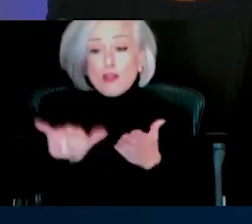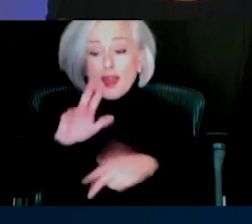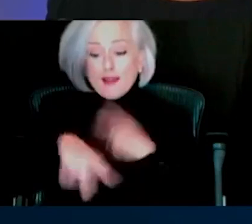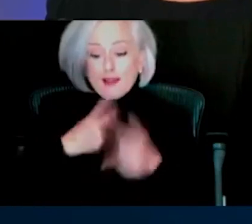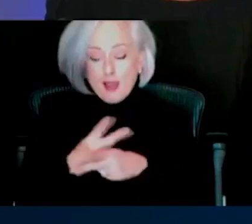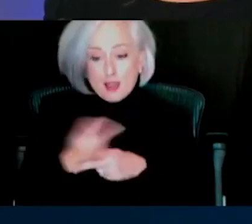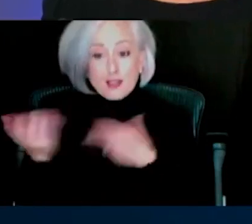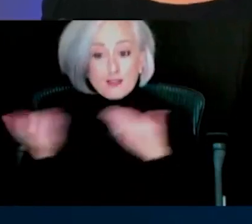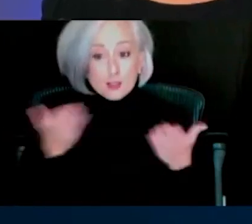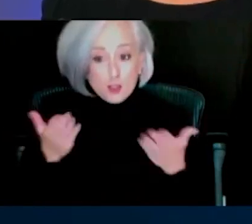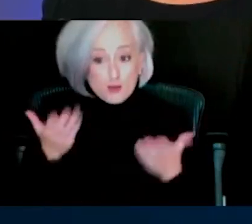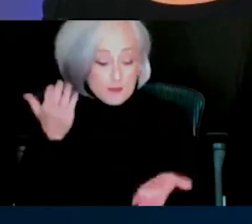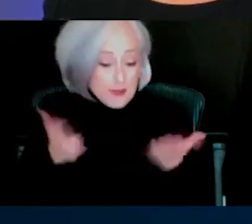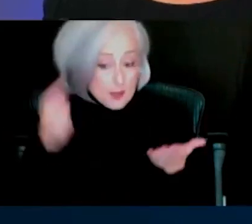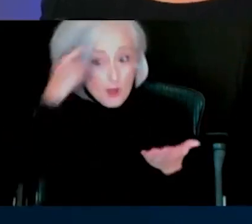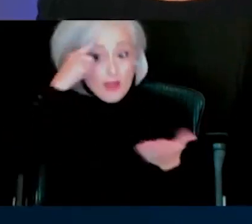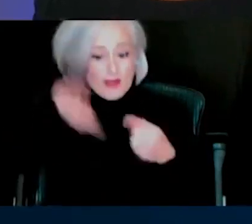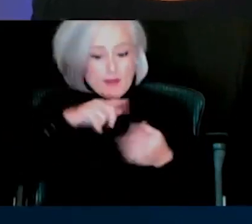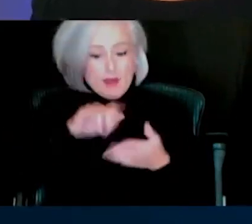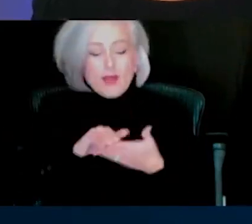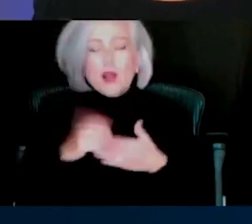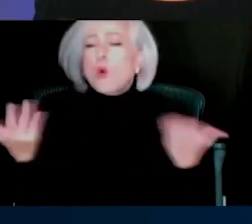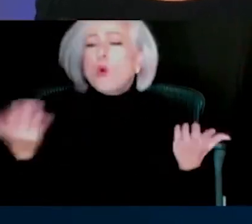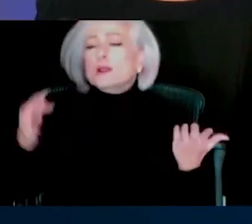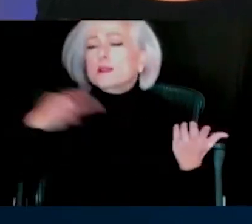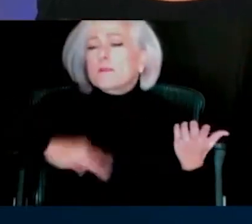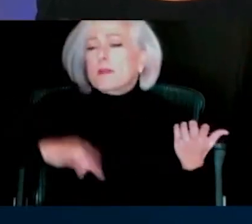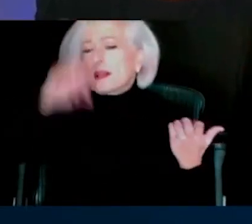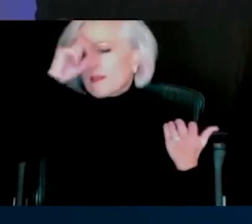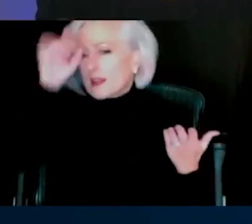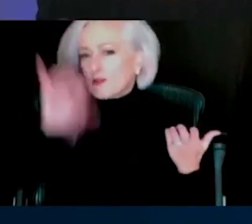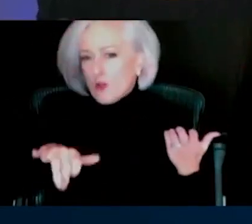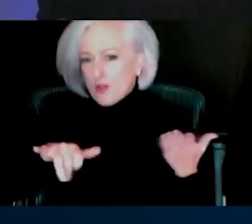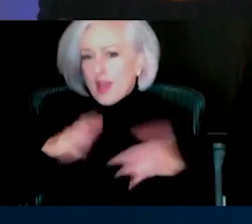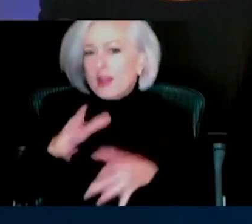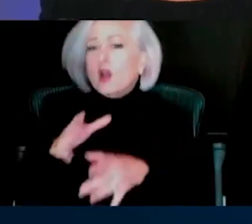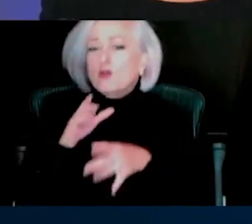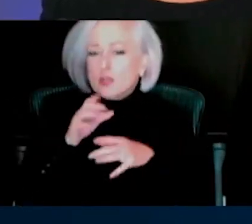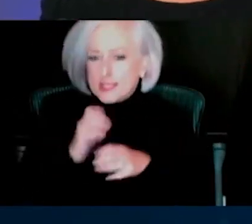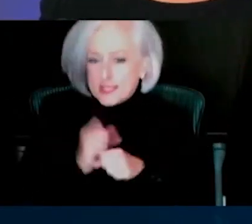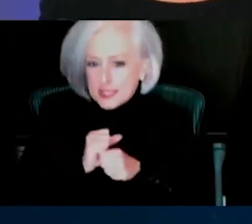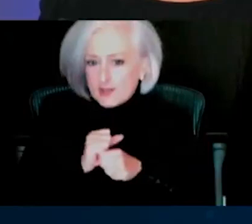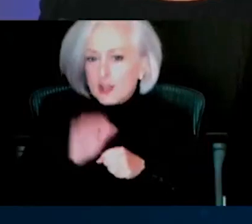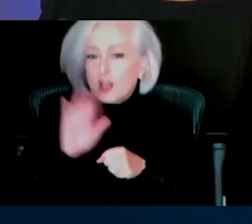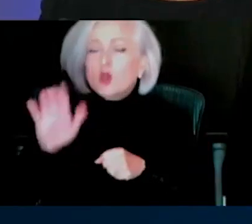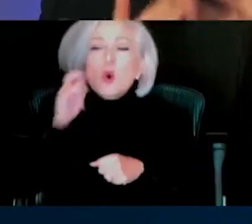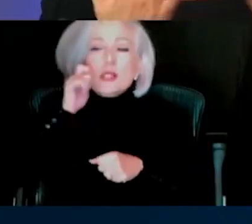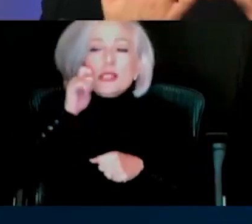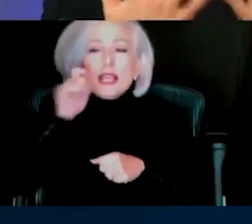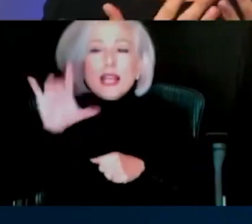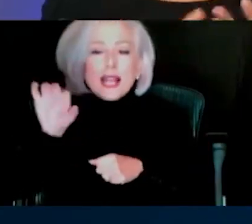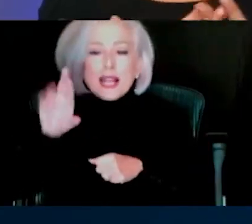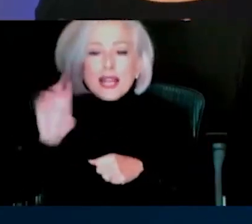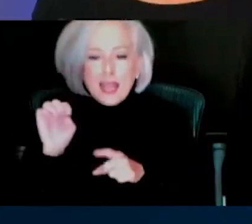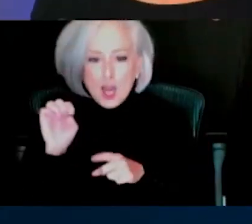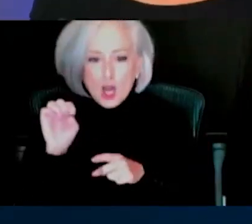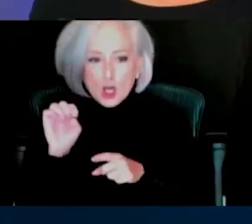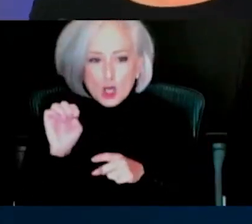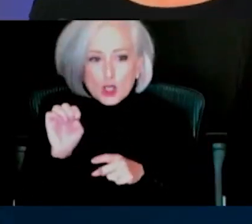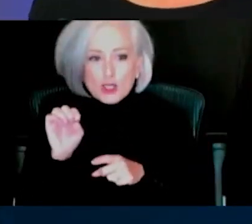would automatically think, but what is the benefit of receiving your skin care, maybe that